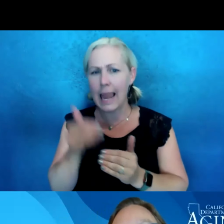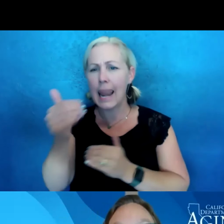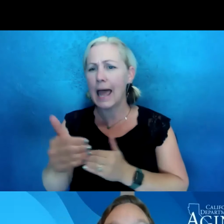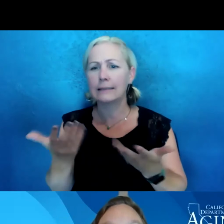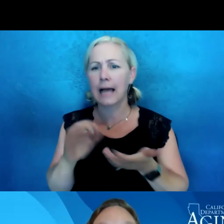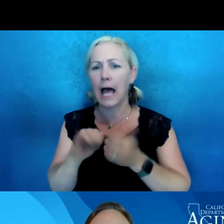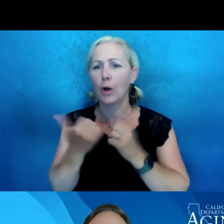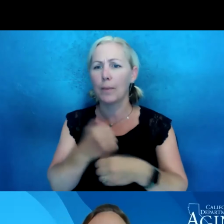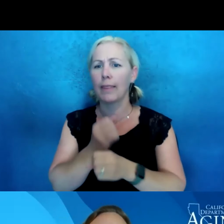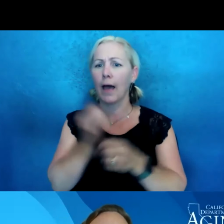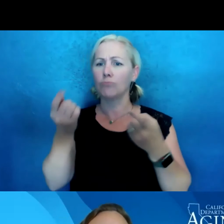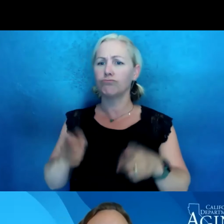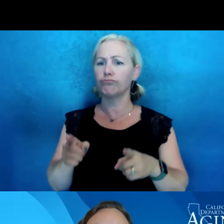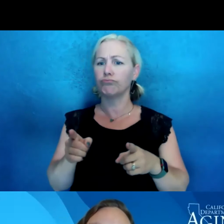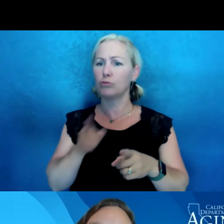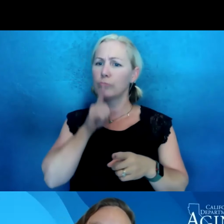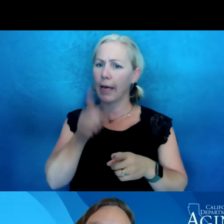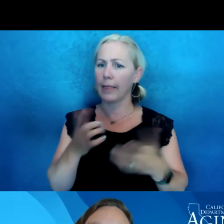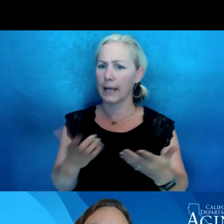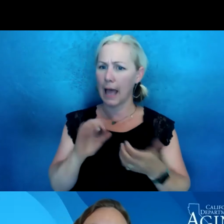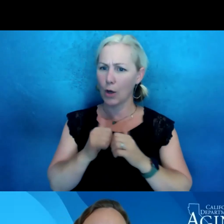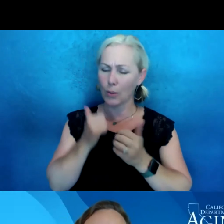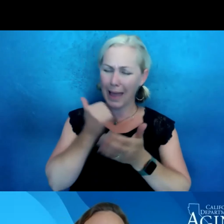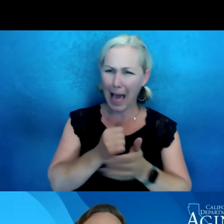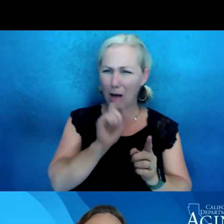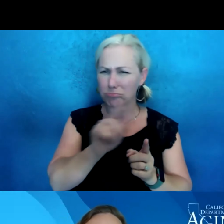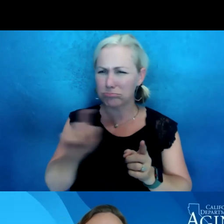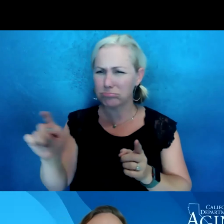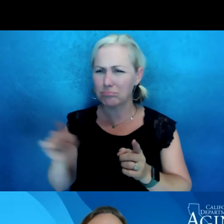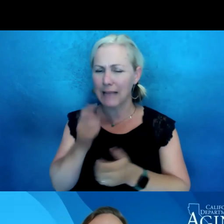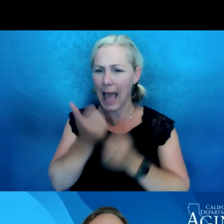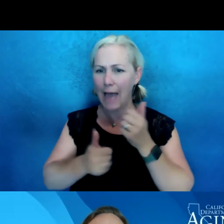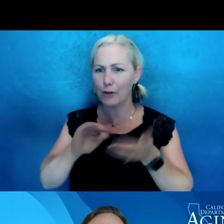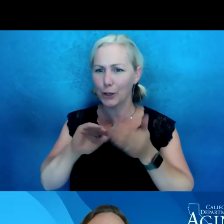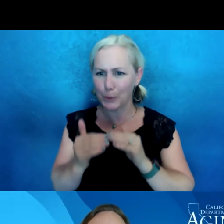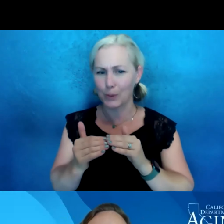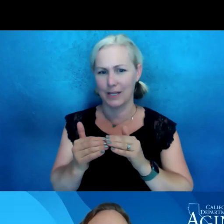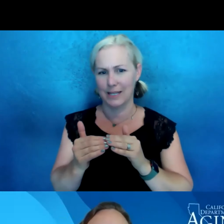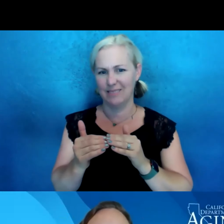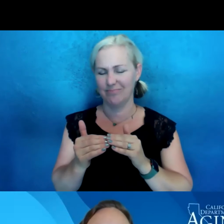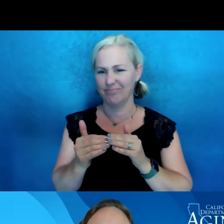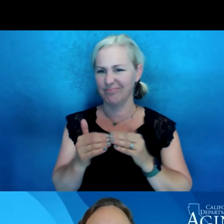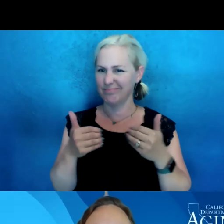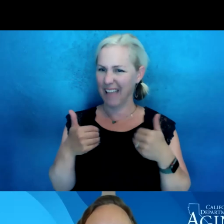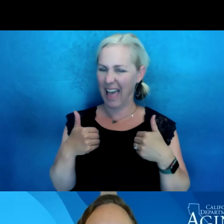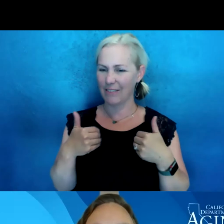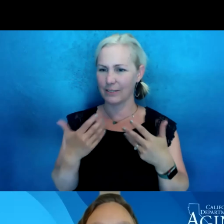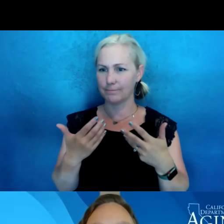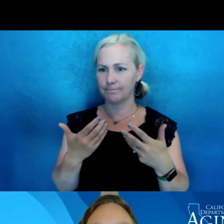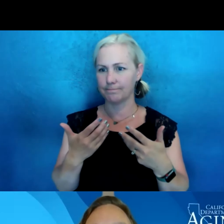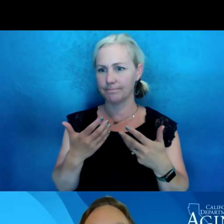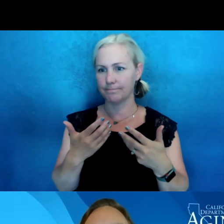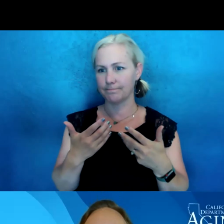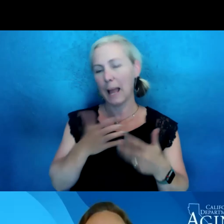reality everywhere? How can we help every community put the pieces of the puzzle together to have the kind of what my boss, Secretary